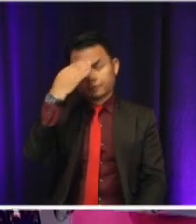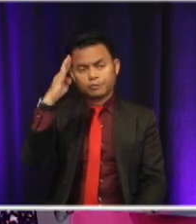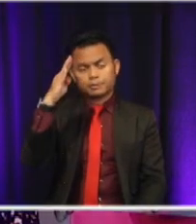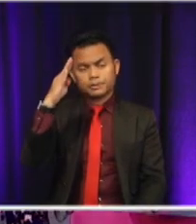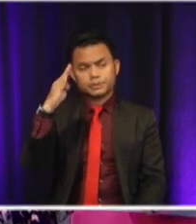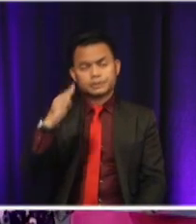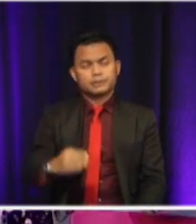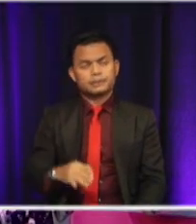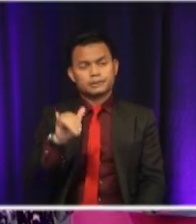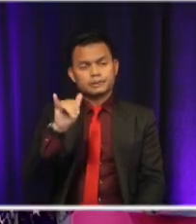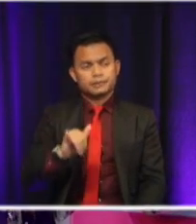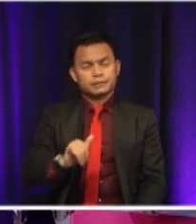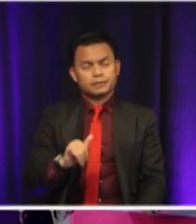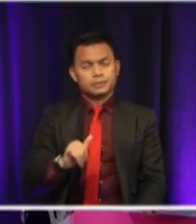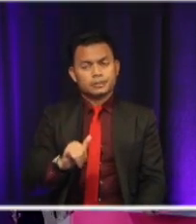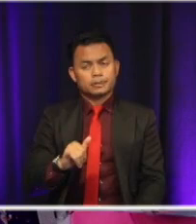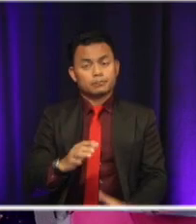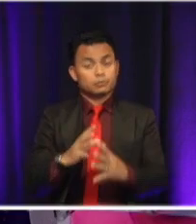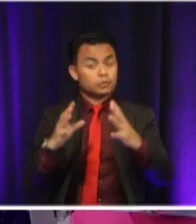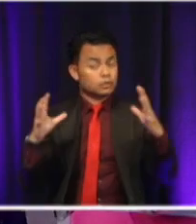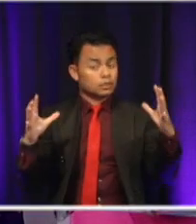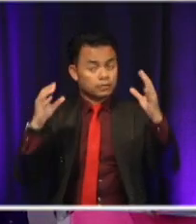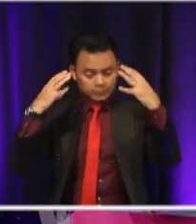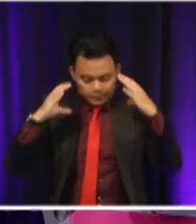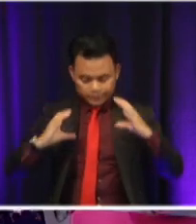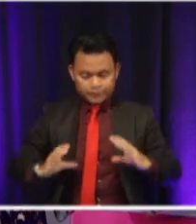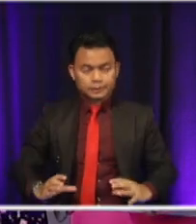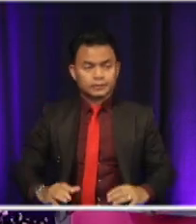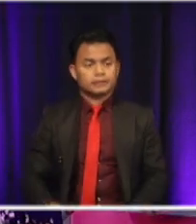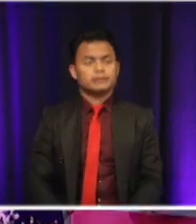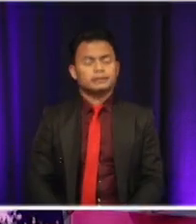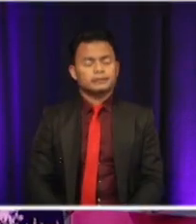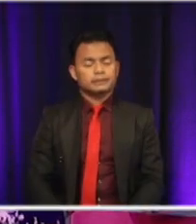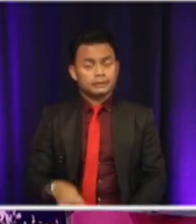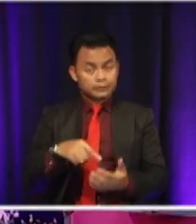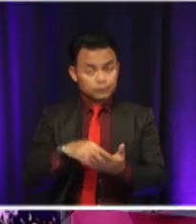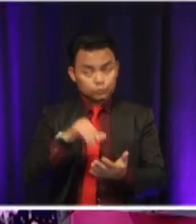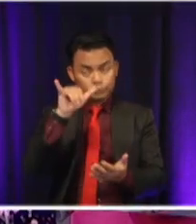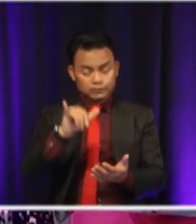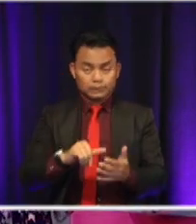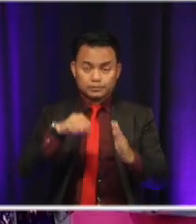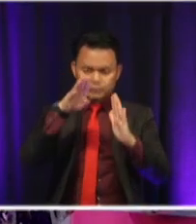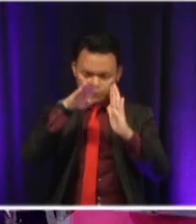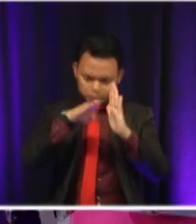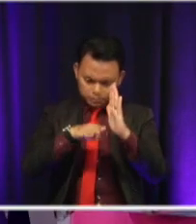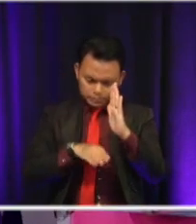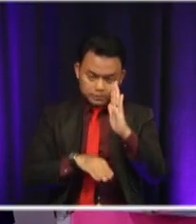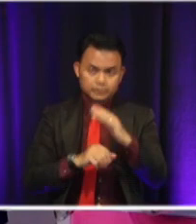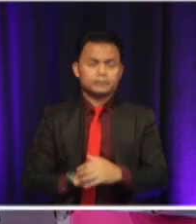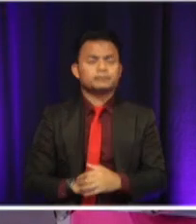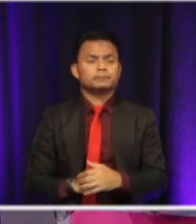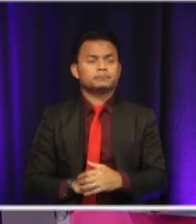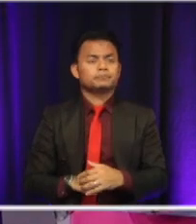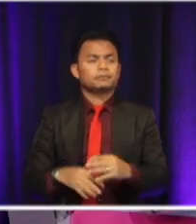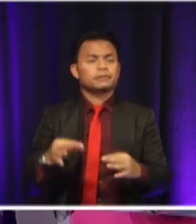go ahead and do so. But that should only be minimal. You will not be able to do